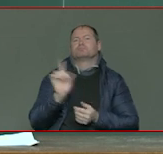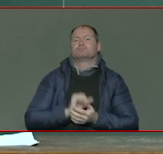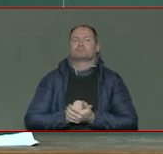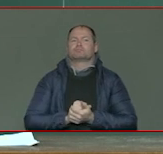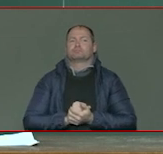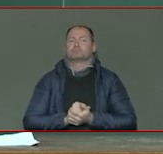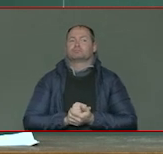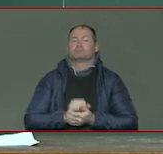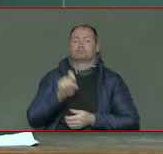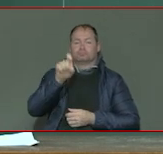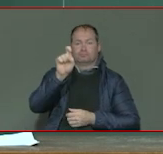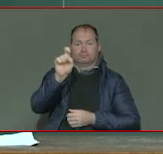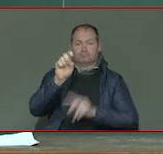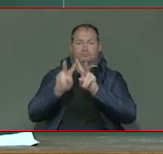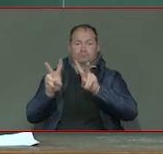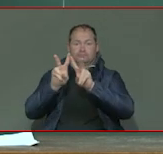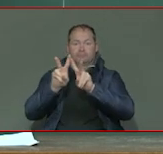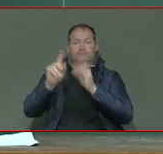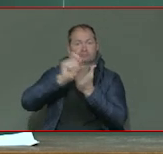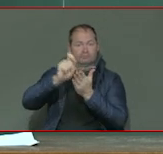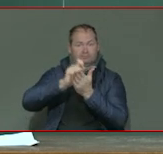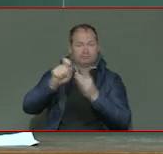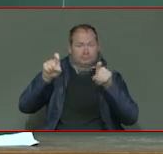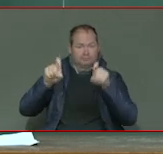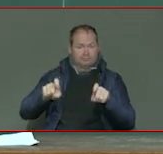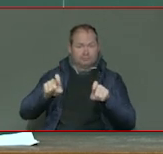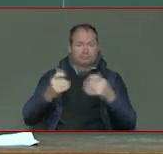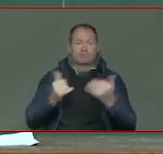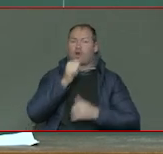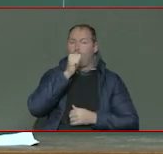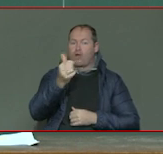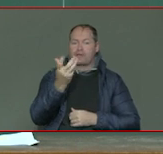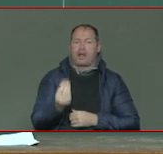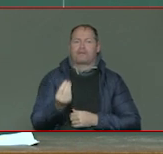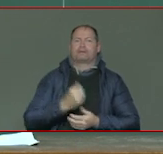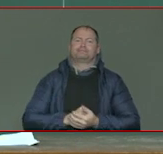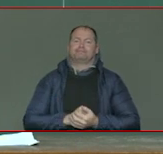to put that x value into the expression, and I've got my answer, correct?